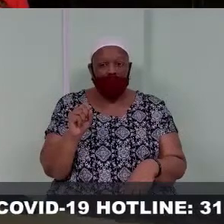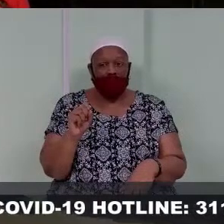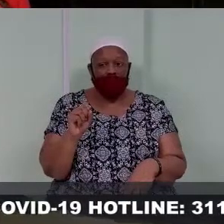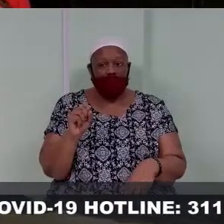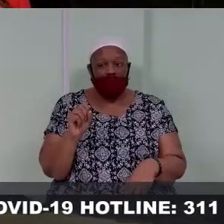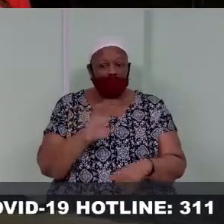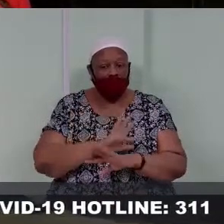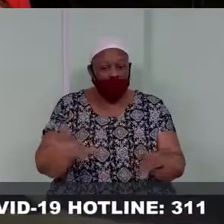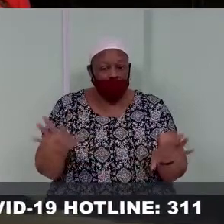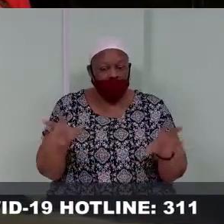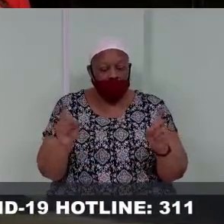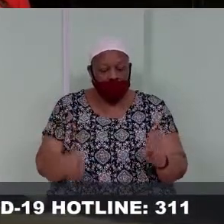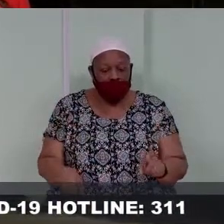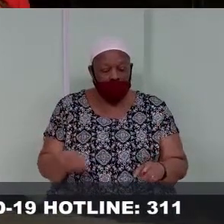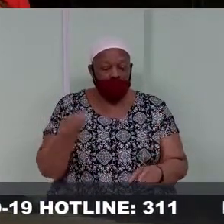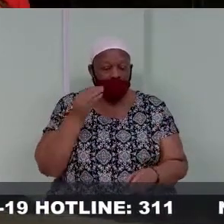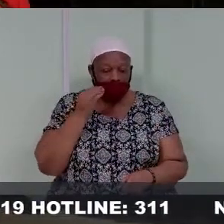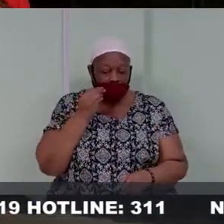meal,